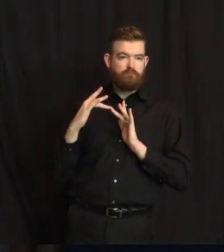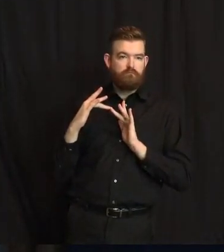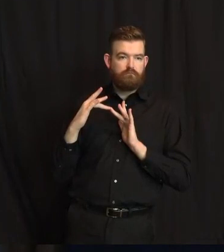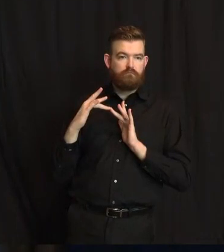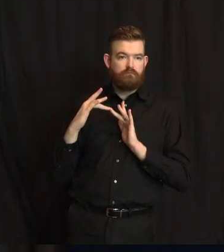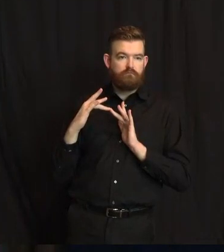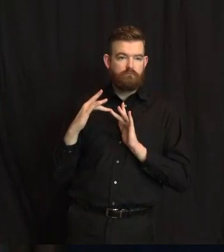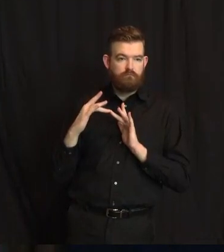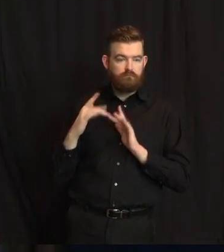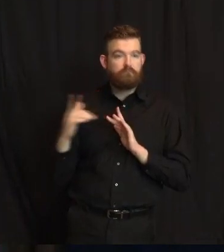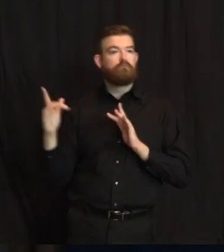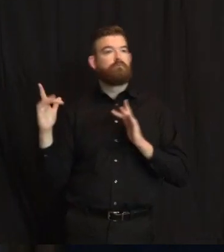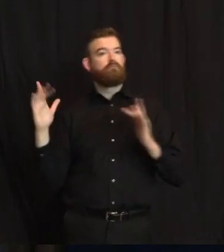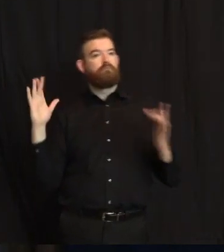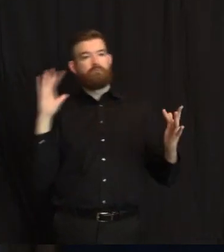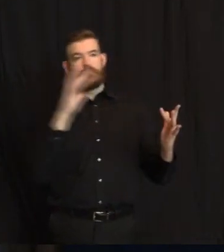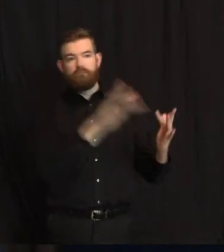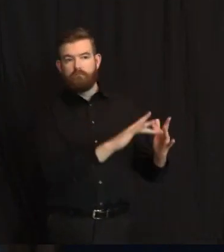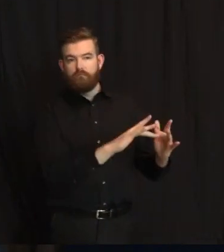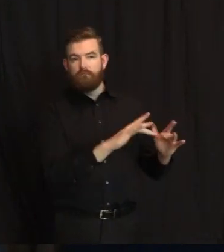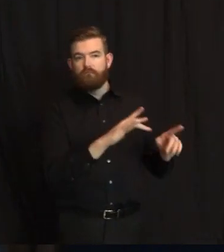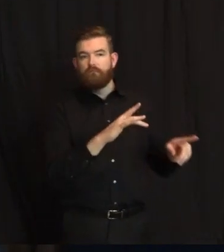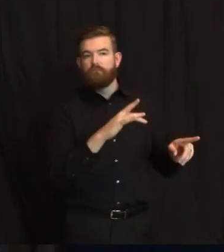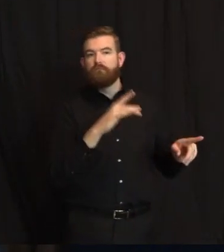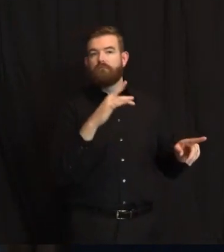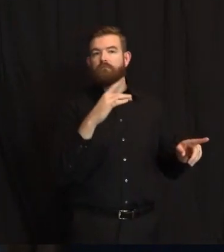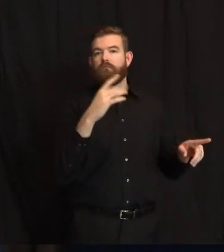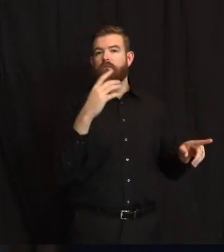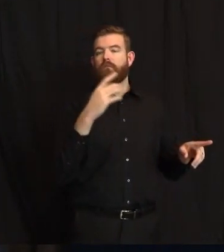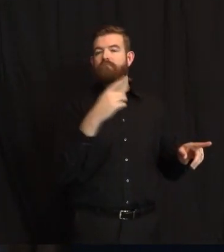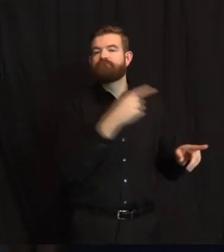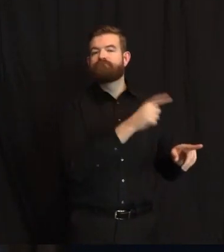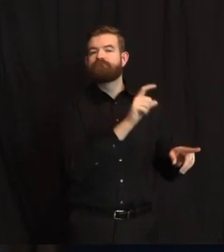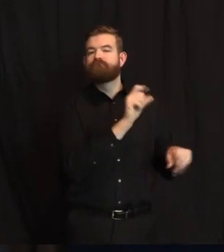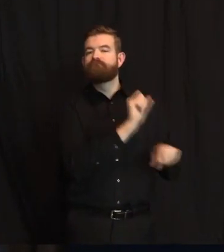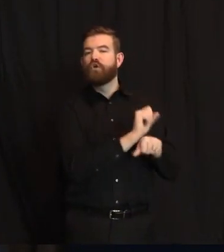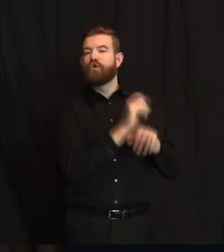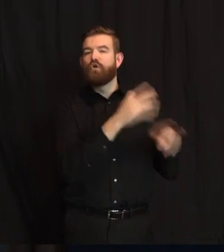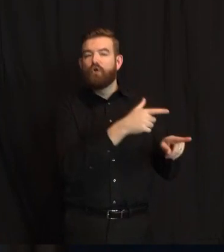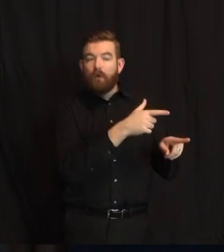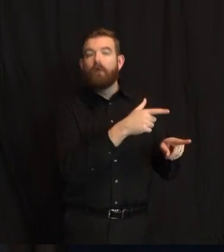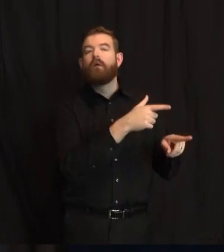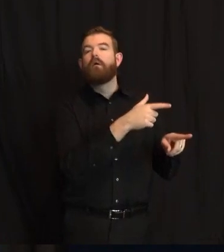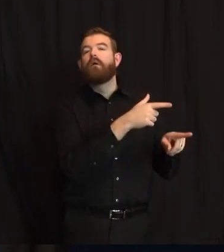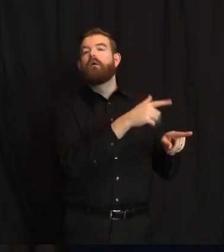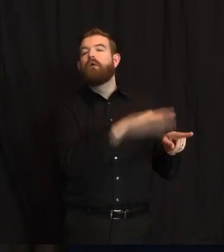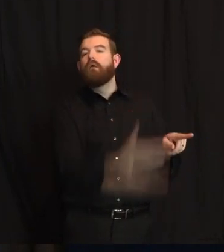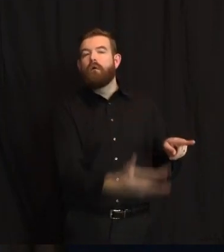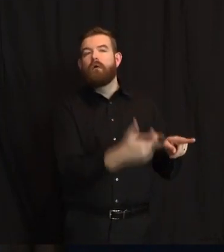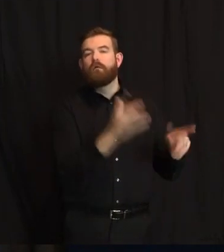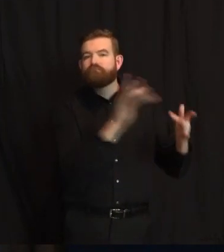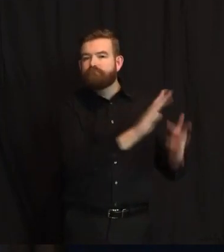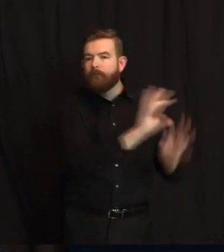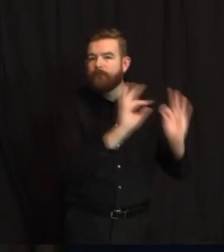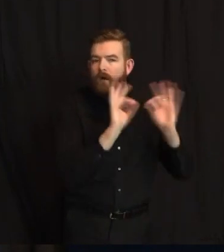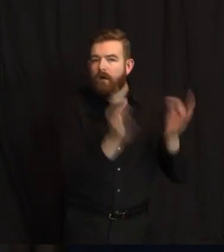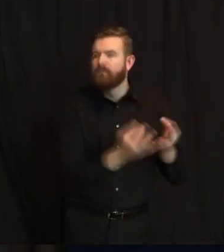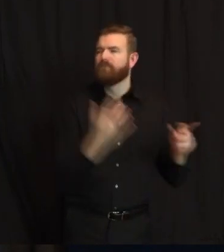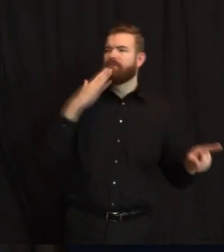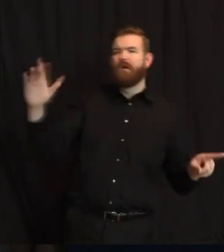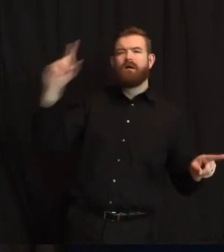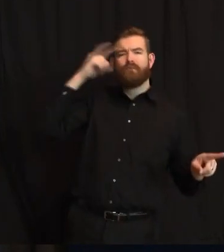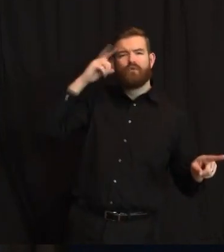to her as well, and also know that Colonel Callahan did to show that solidarity. Certainly a loss to the Department of